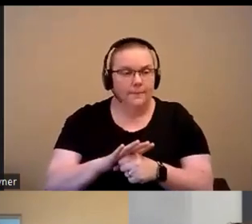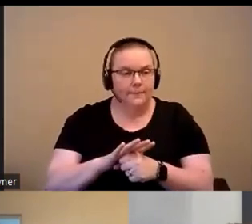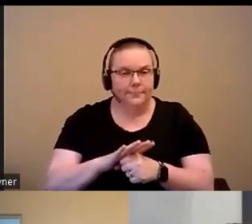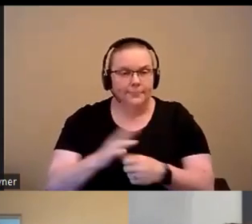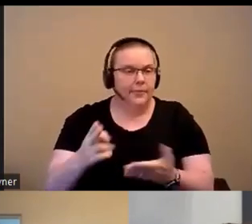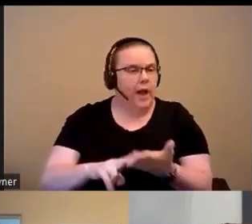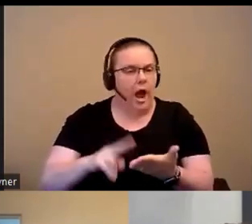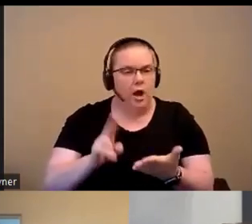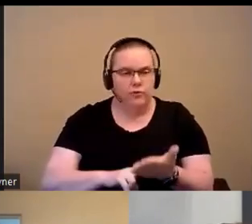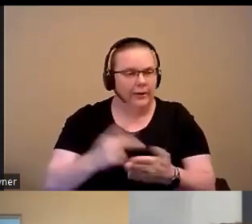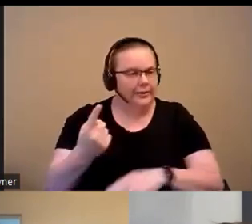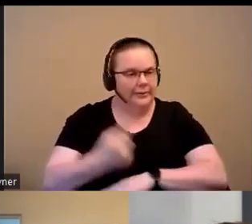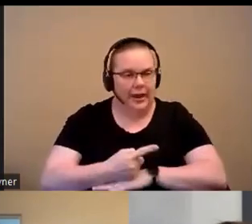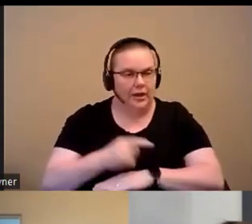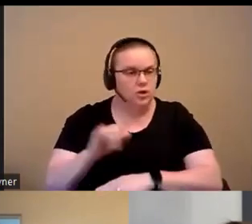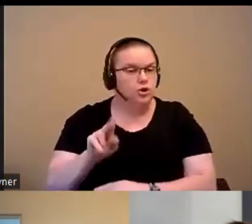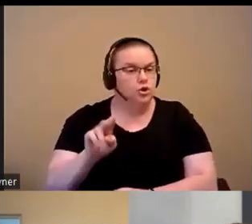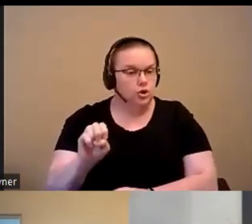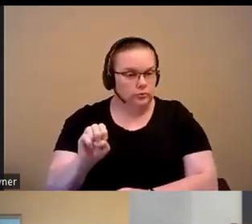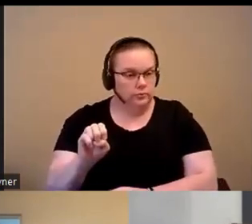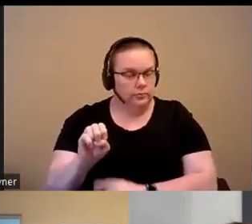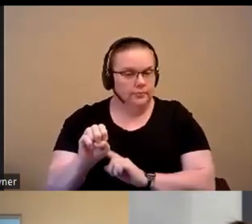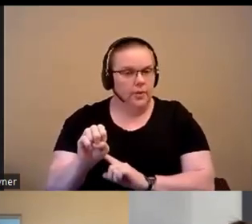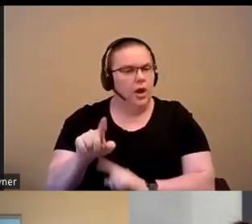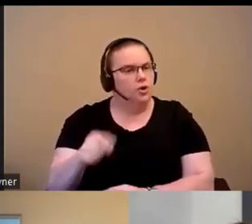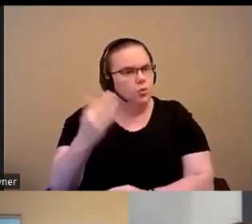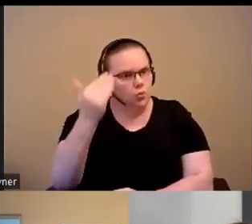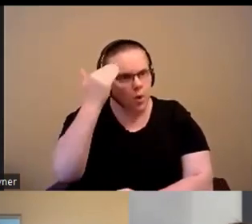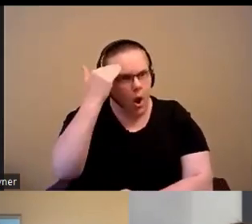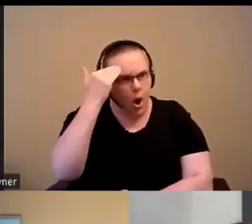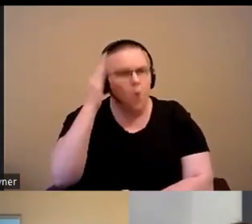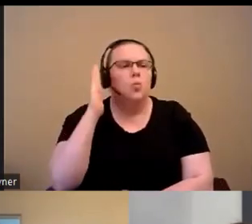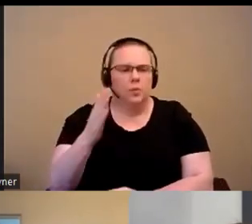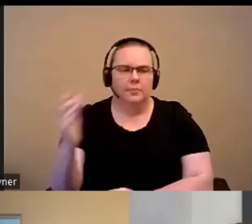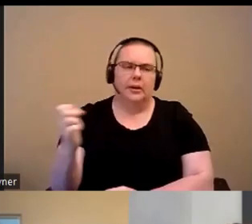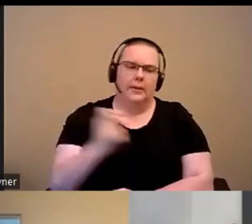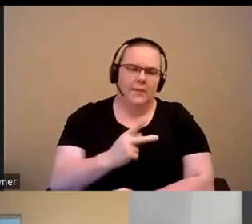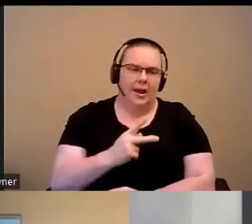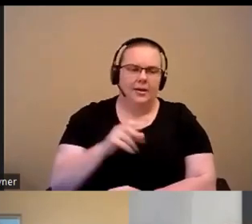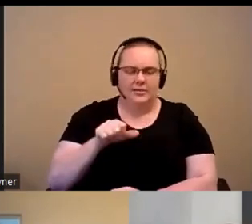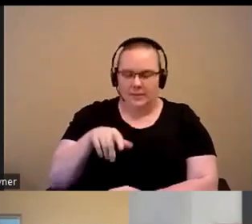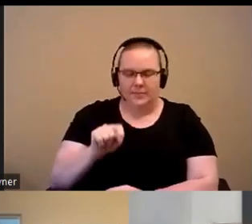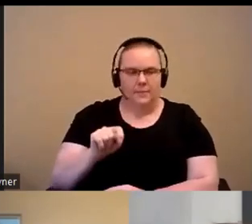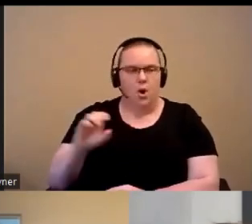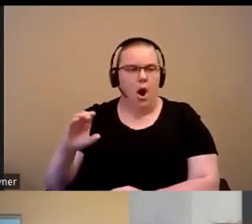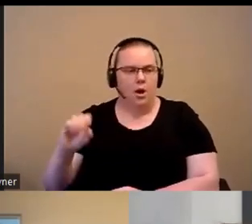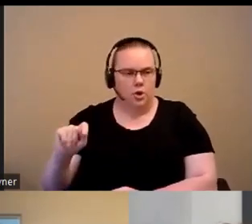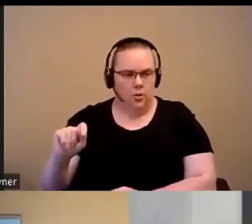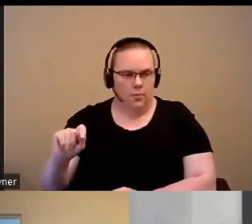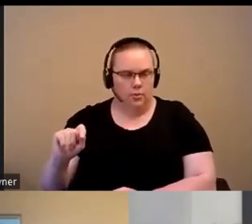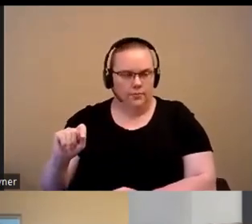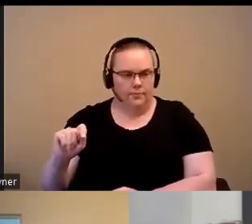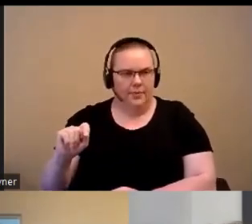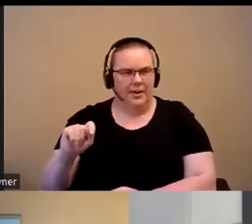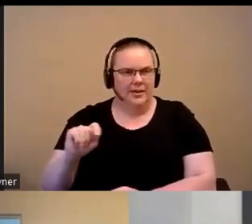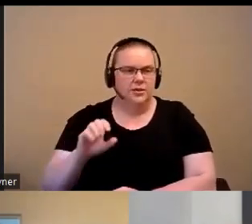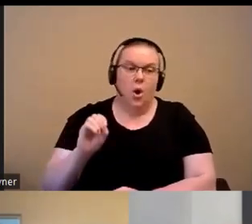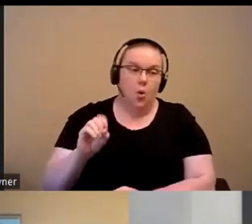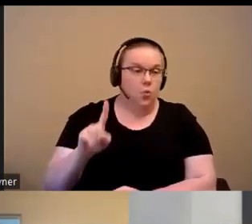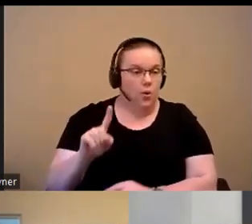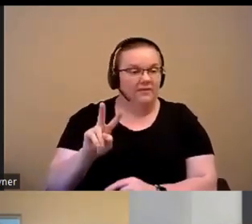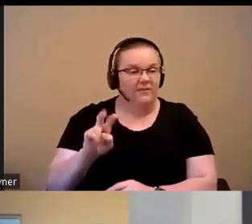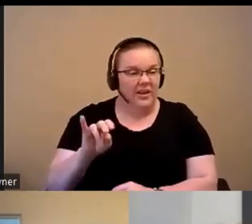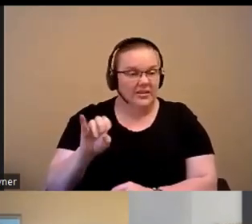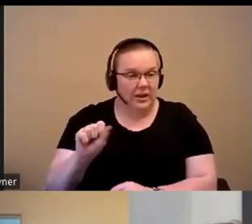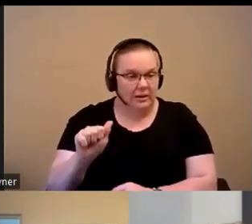June. And then you know that you're going to be coming back in September and October. And it's an O-1, so you're